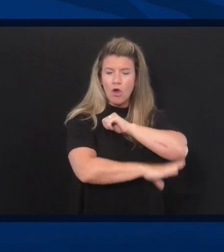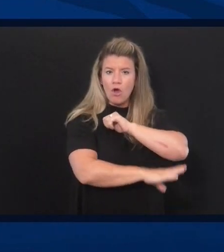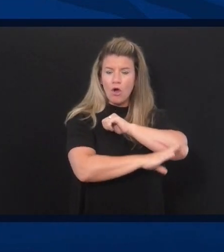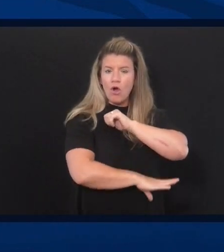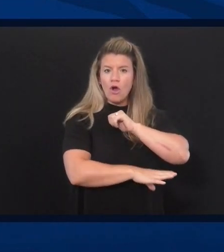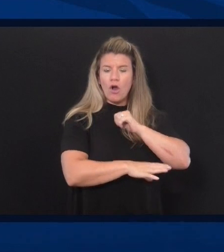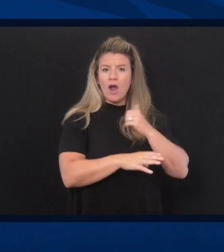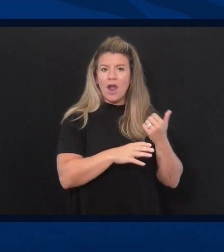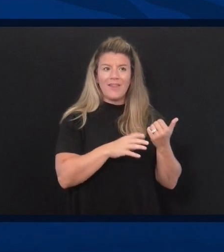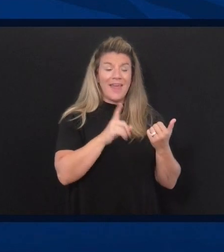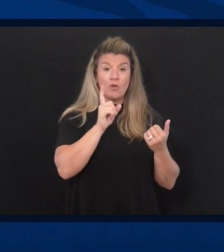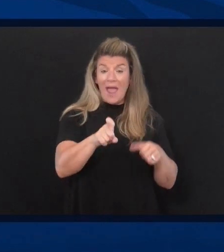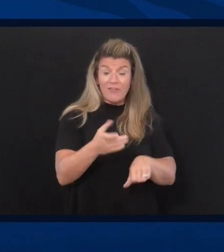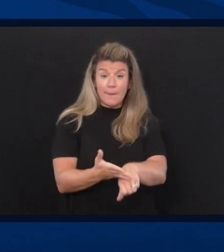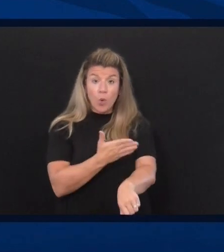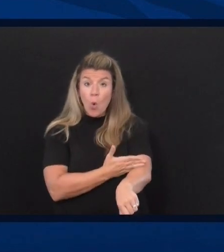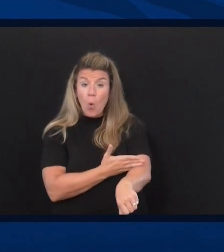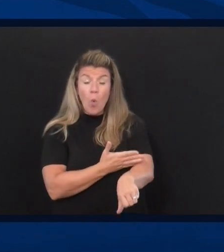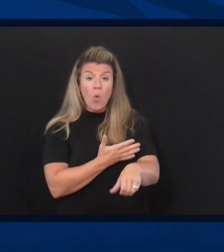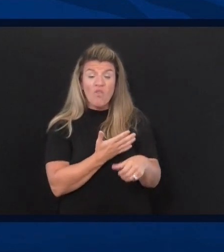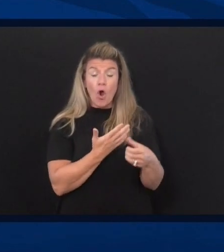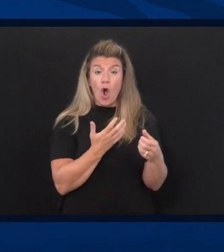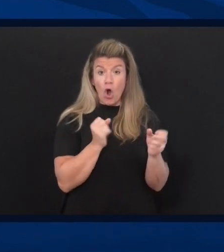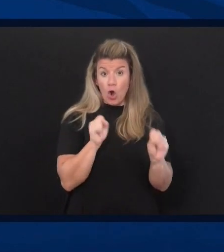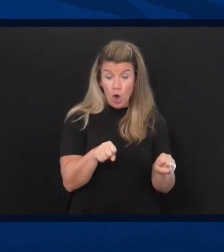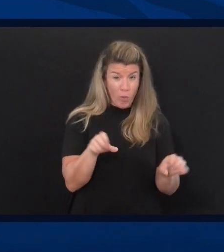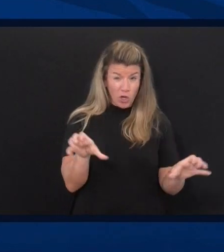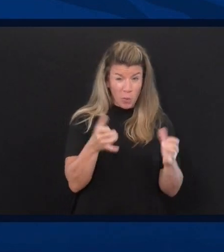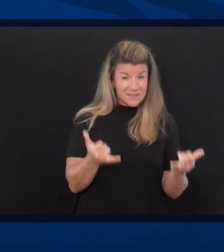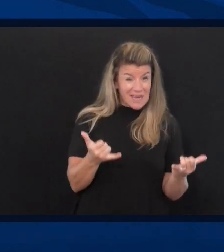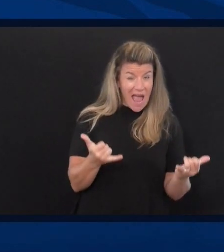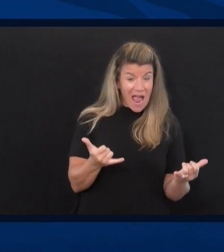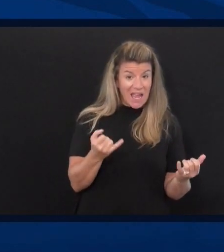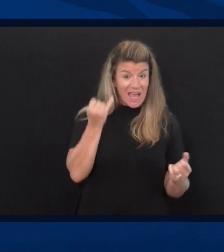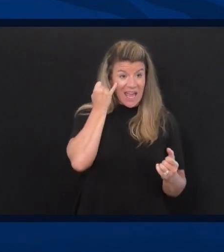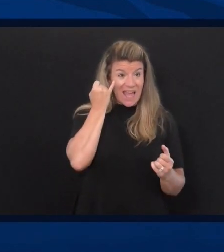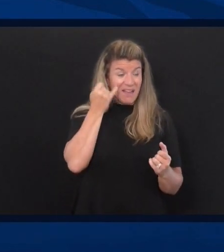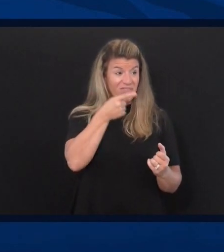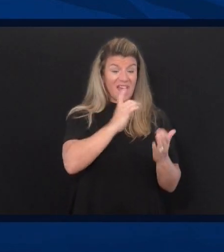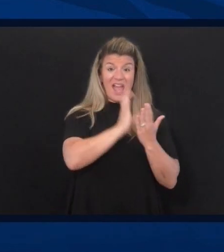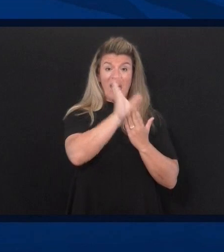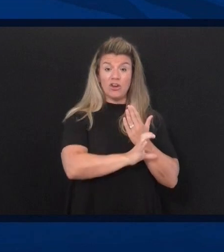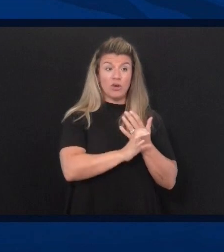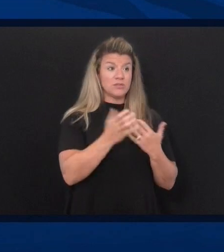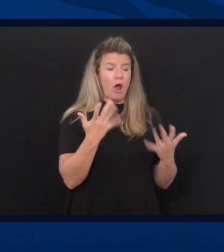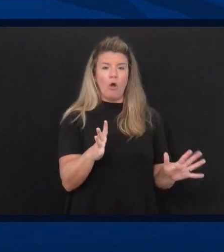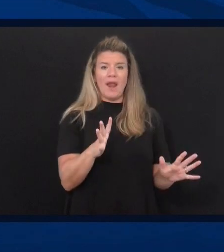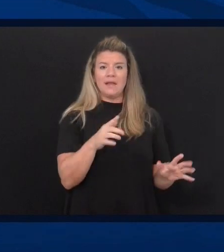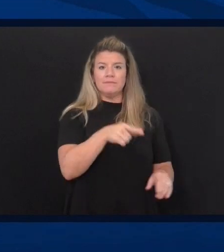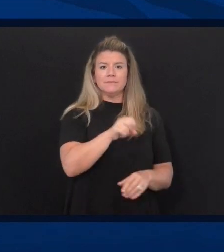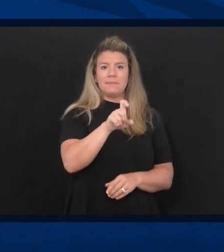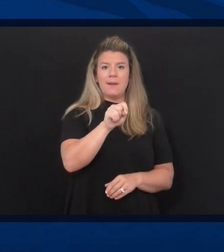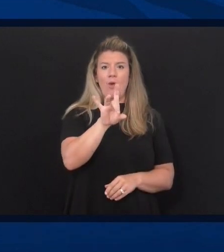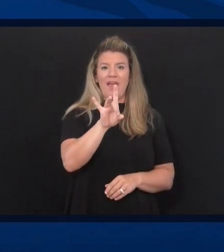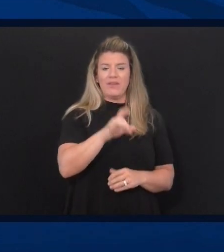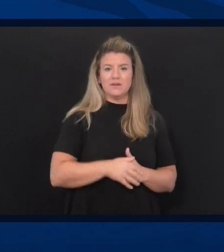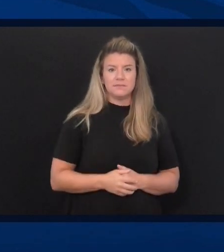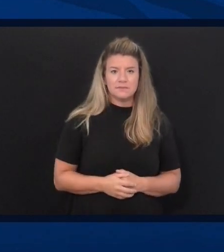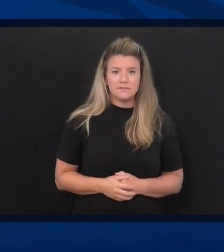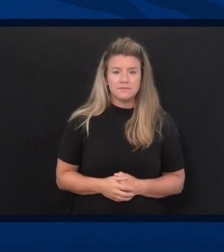obviously they last met on March 8th. I know you've talked to various members of the legislature, particularly